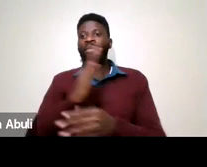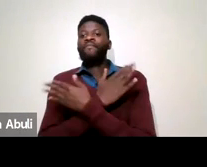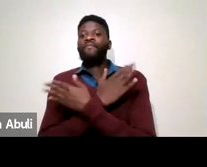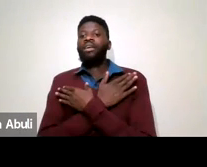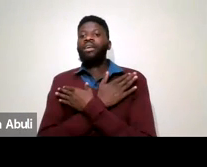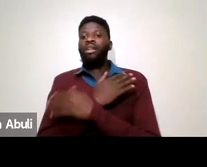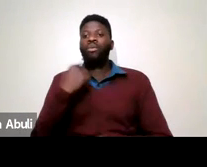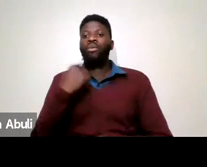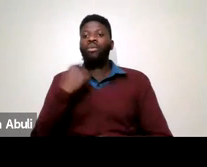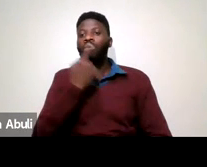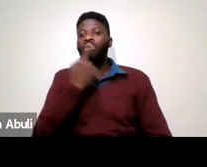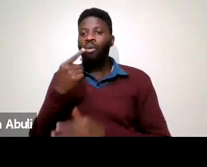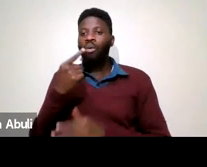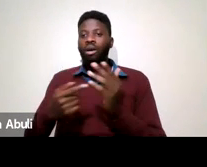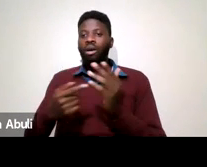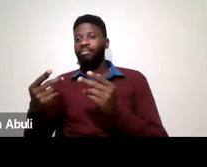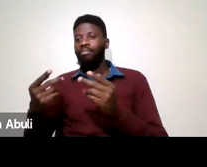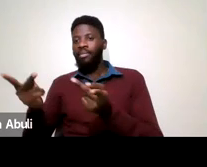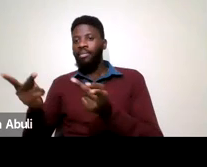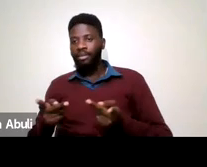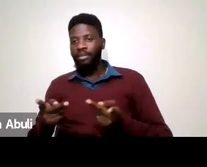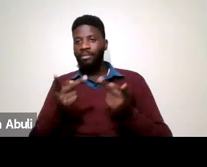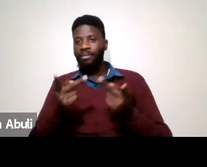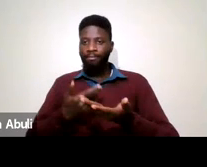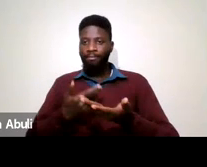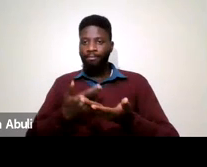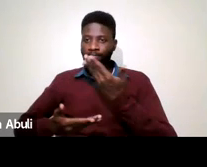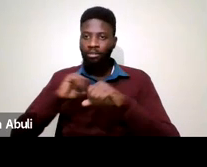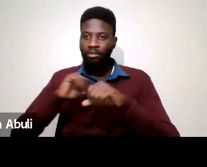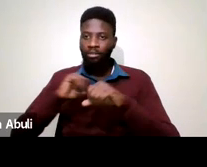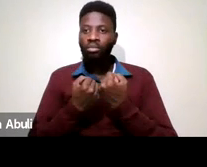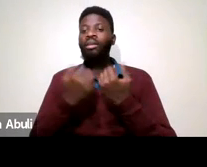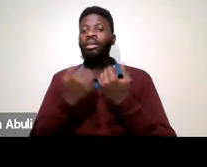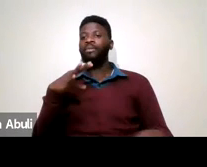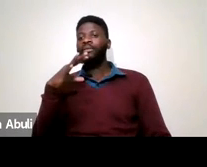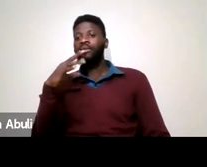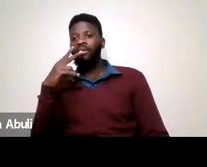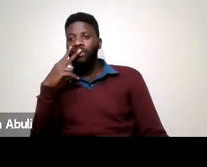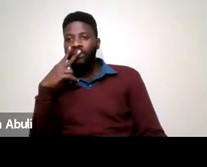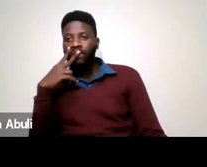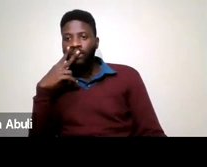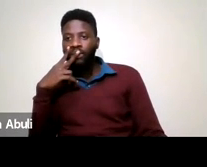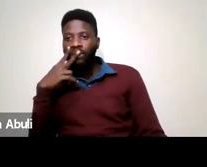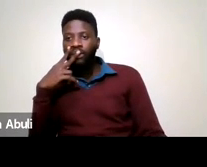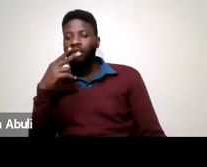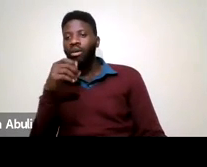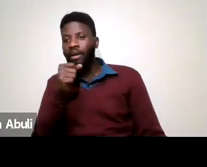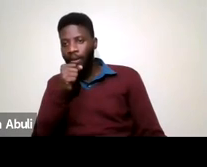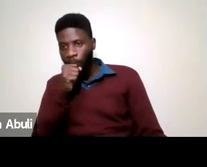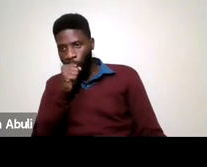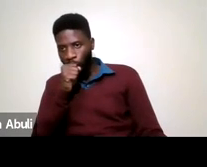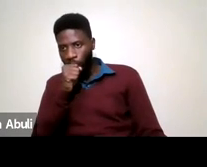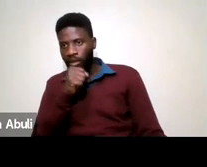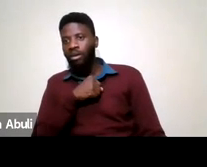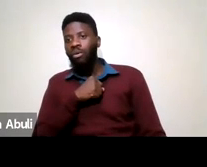places are you going to be socializing? Do you want to be with the guys who smoke shisha? Do you want to be the guys